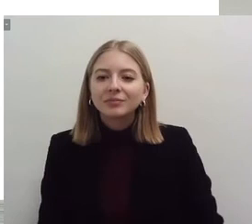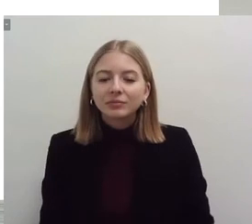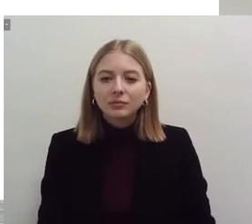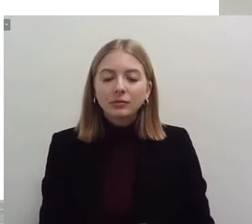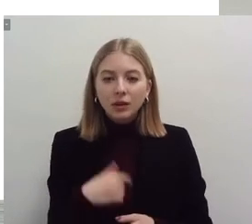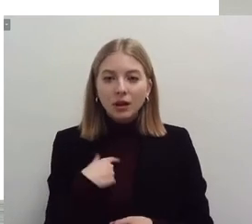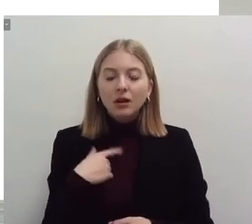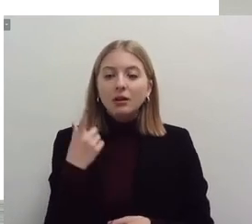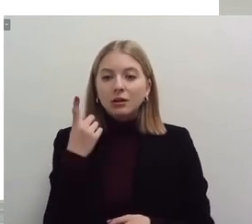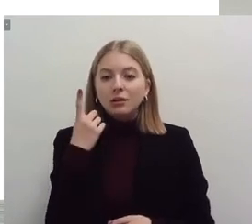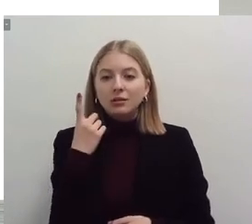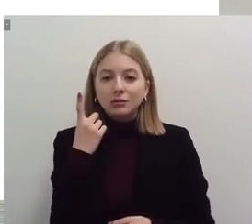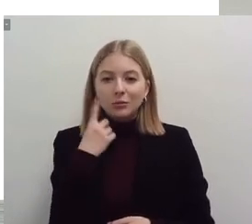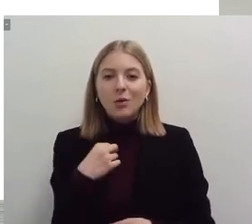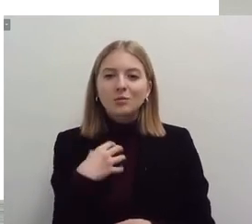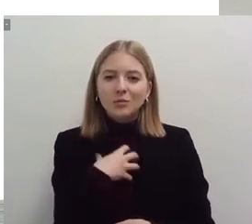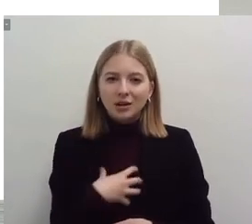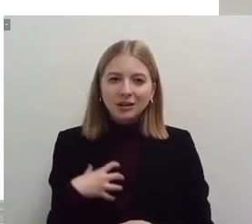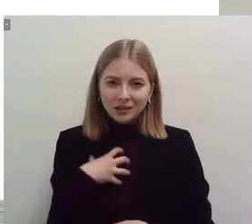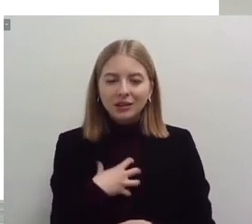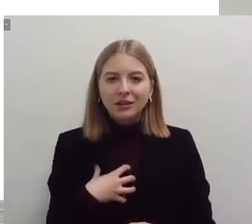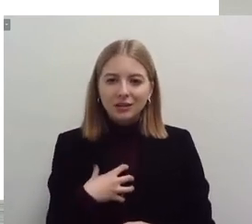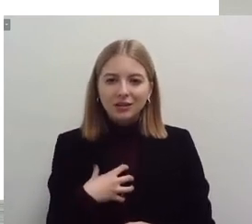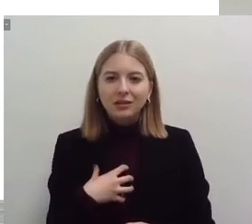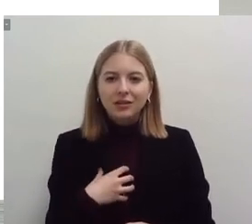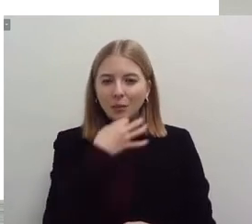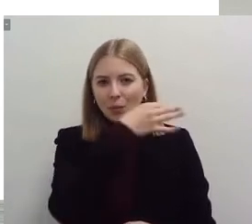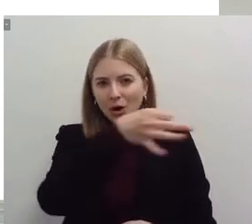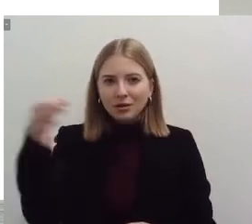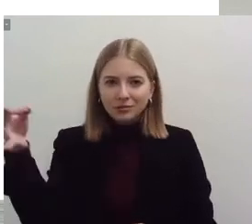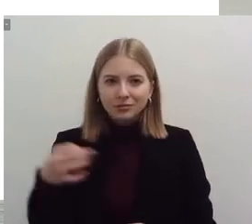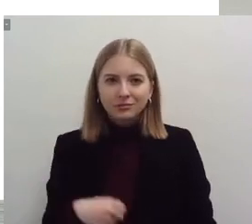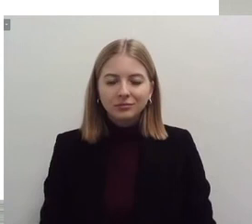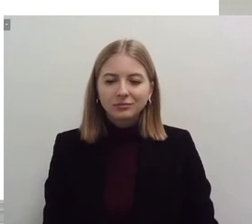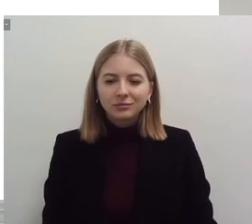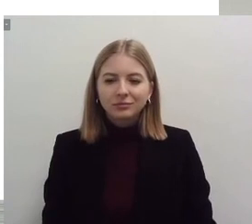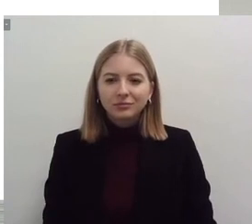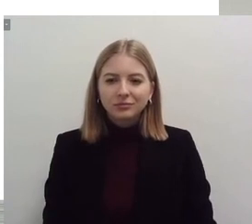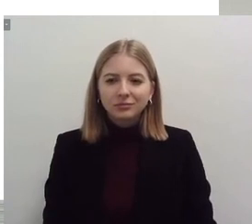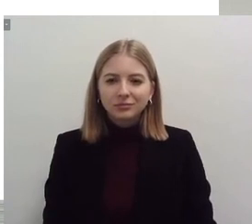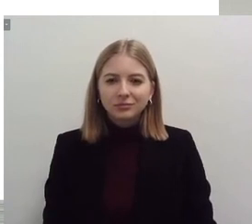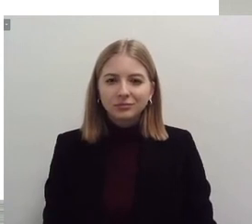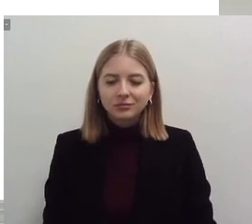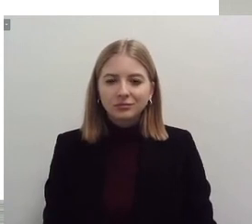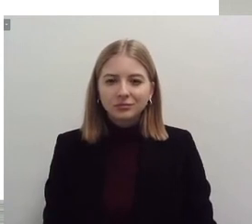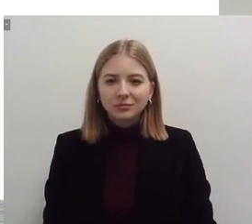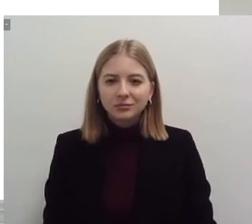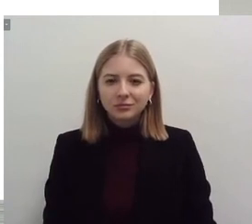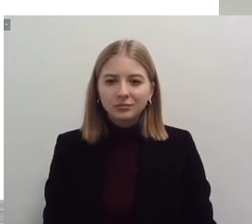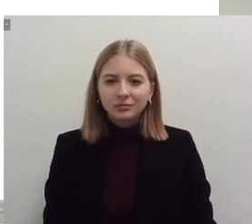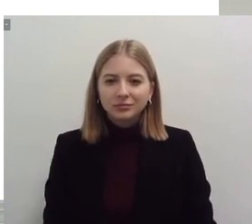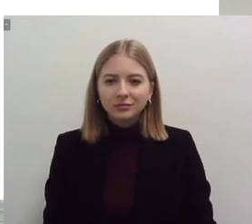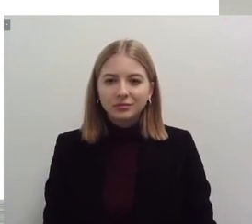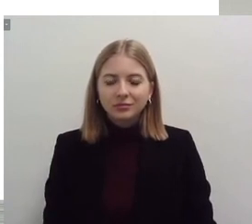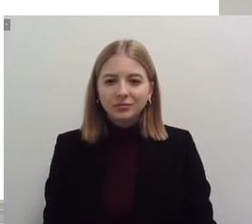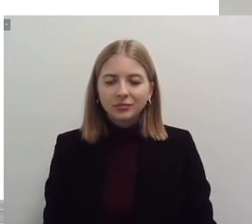myself, but no matter what, through any decision ever, ask the children